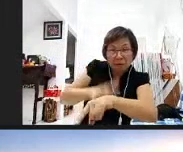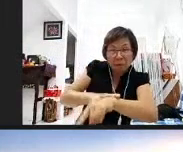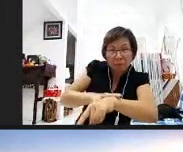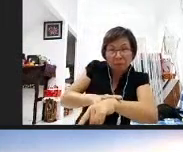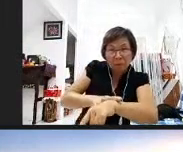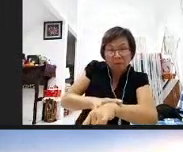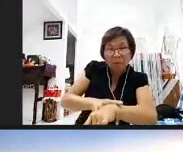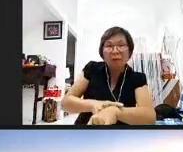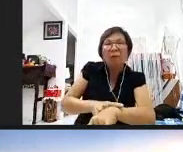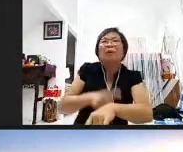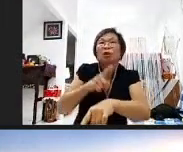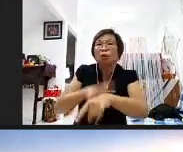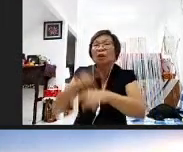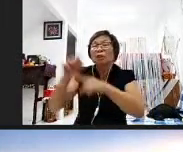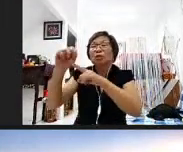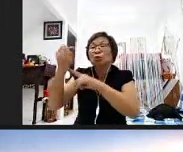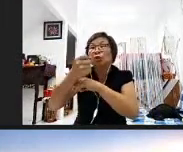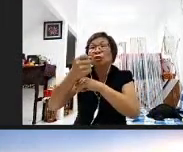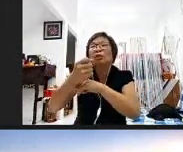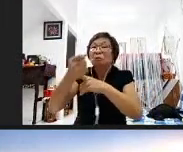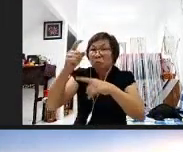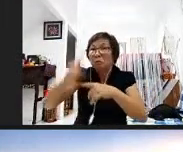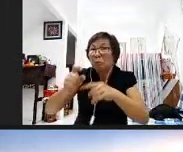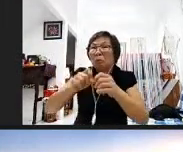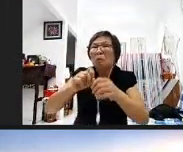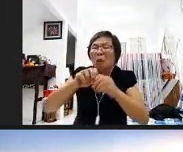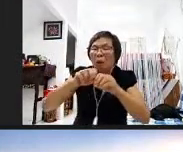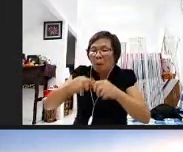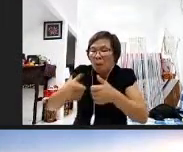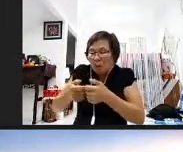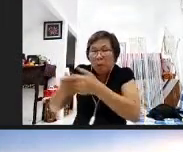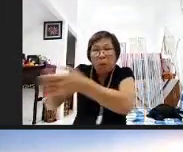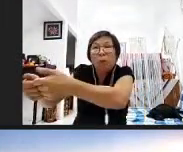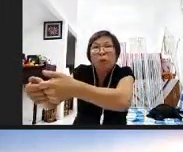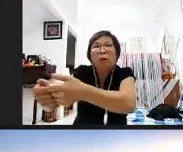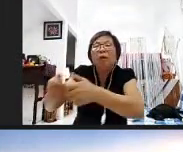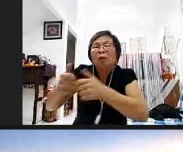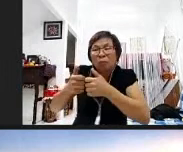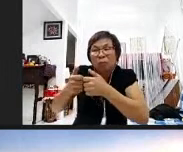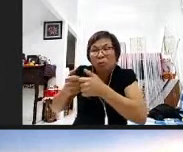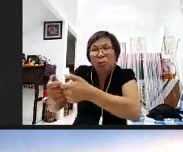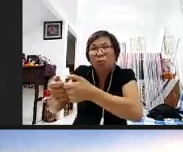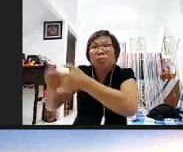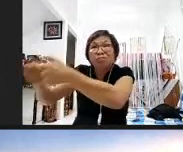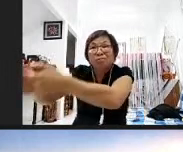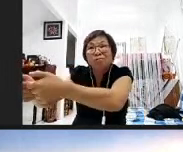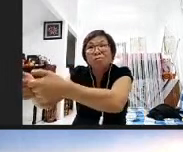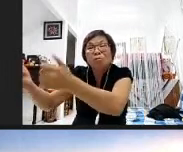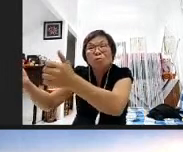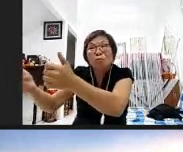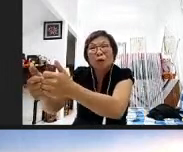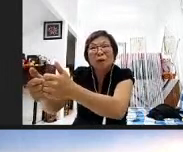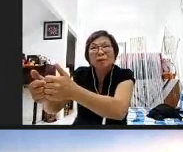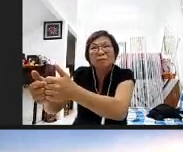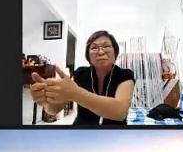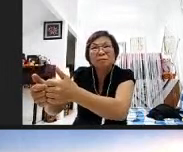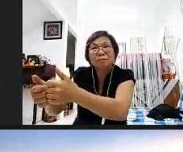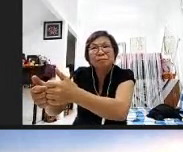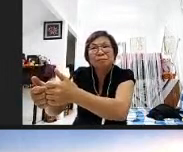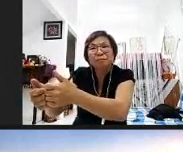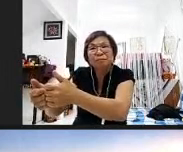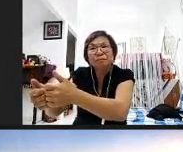the right situation or condition to share? And when we share, are we sharing it with